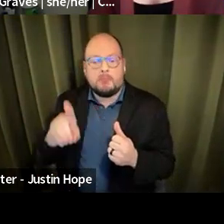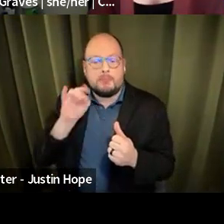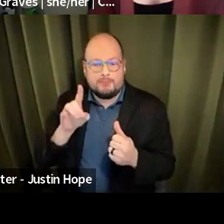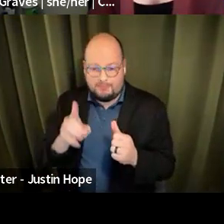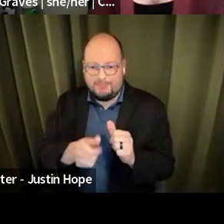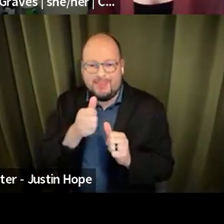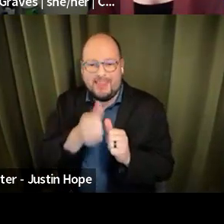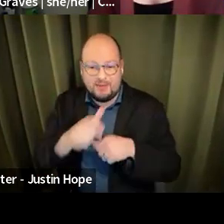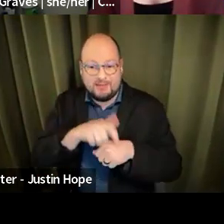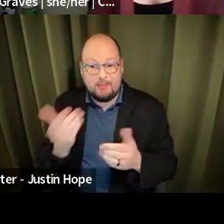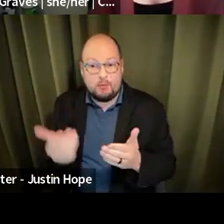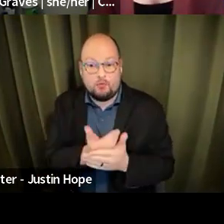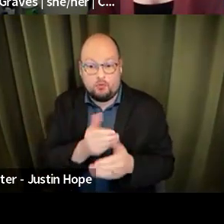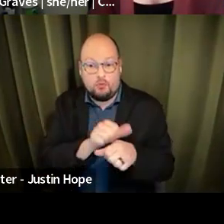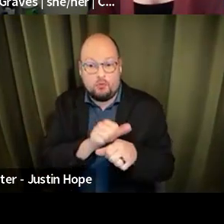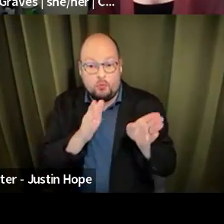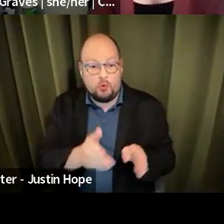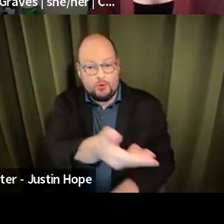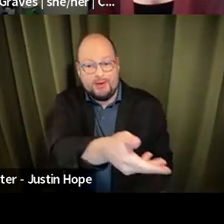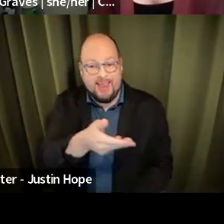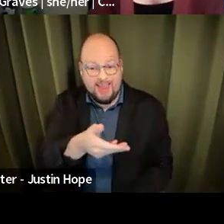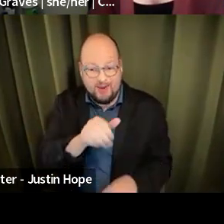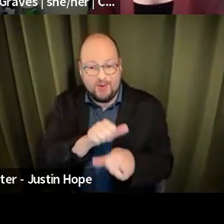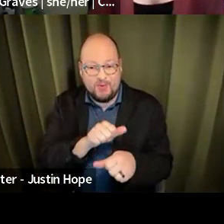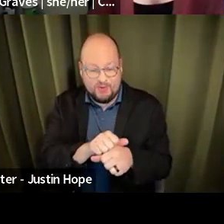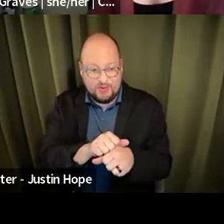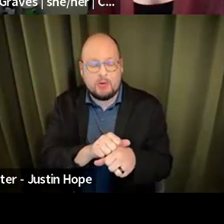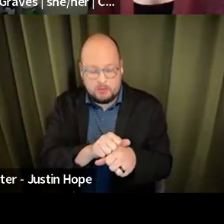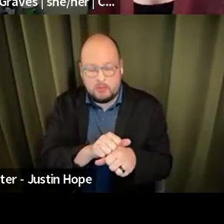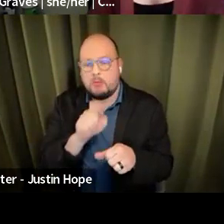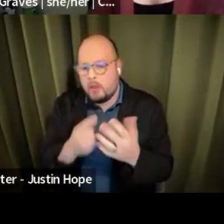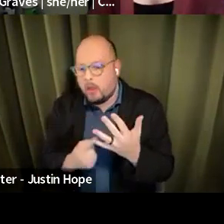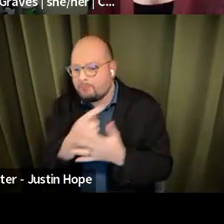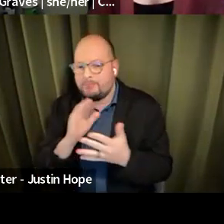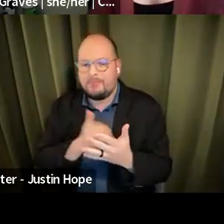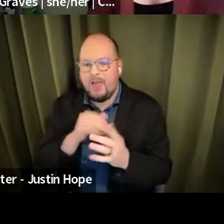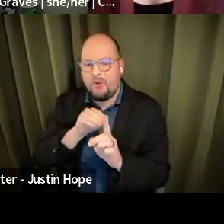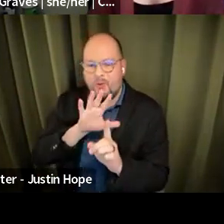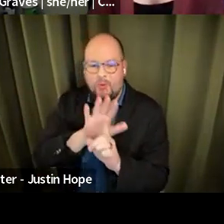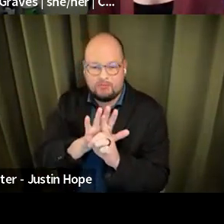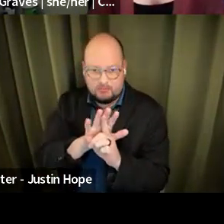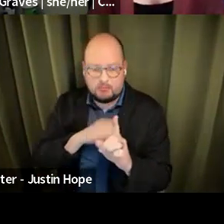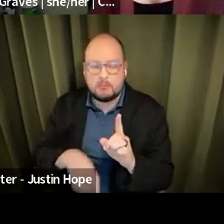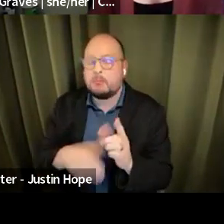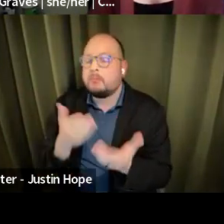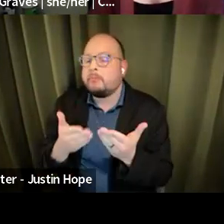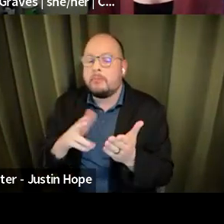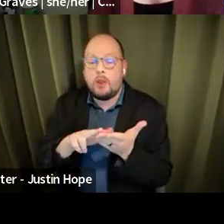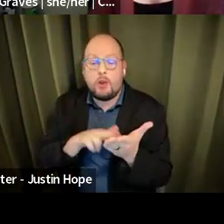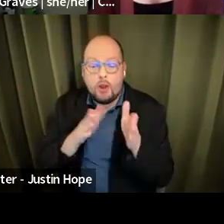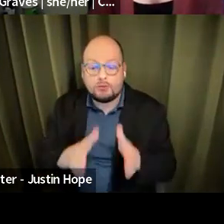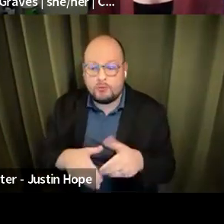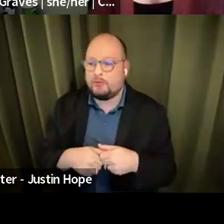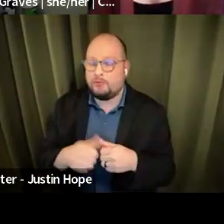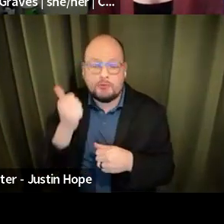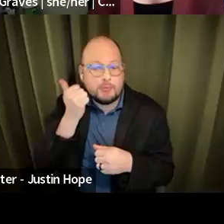that gets hired at the health center needs to go through the new employee orientation, even if they're just contractors, or if they're per diem,